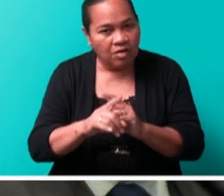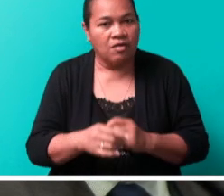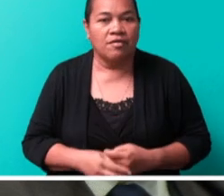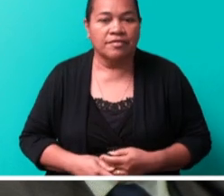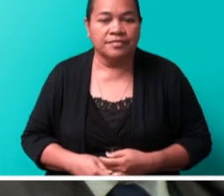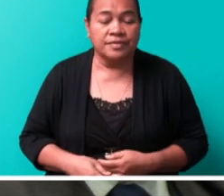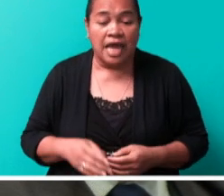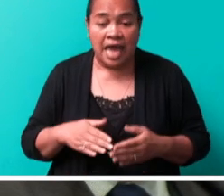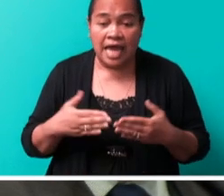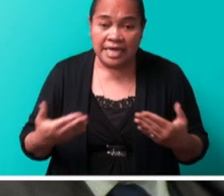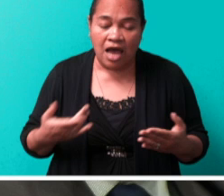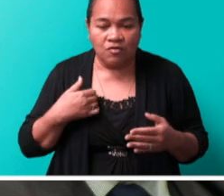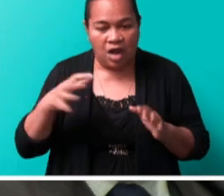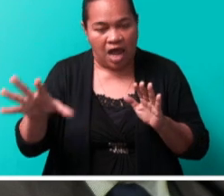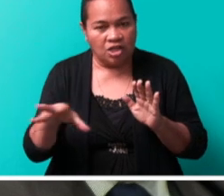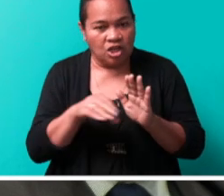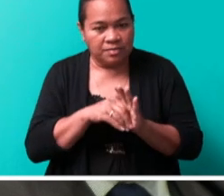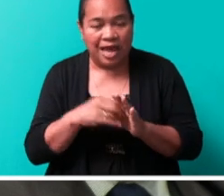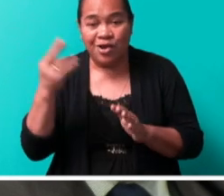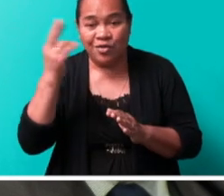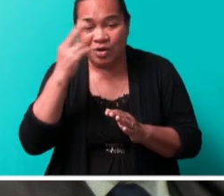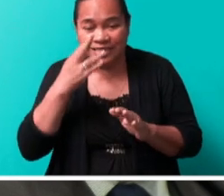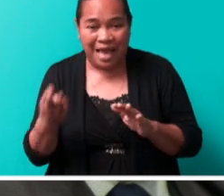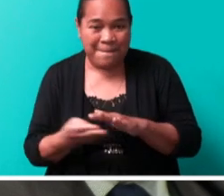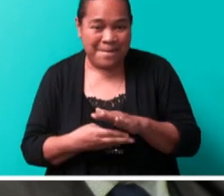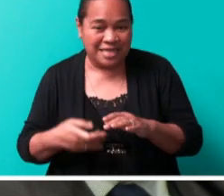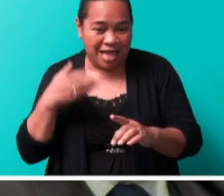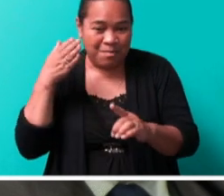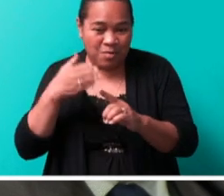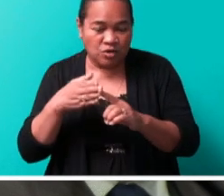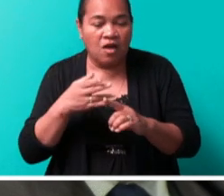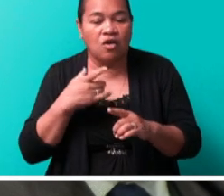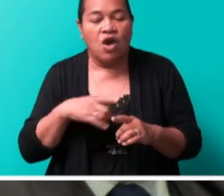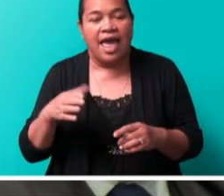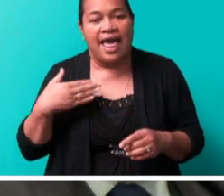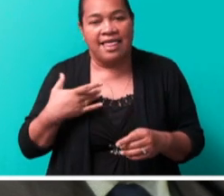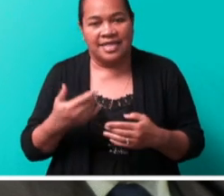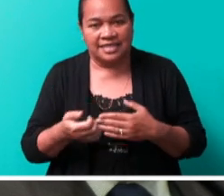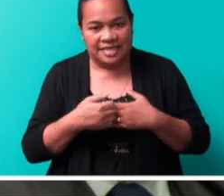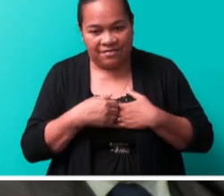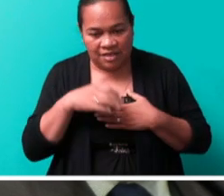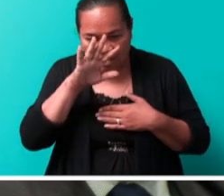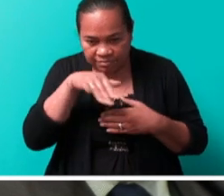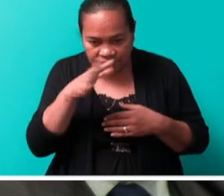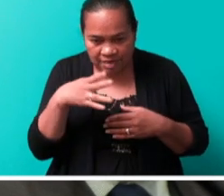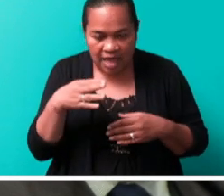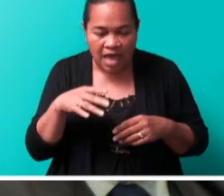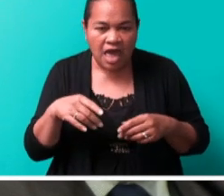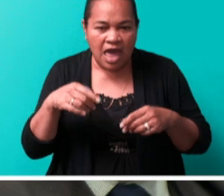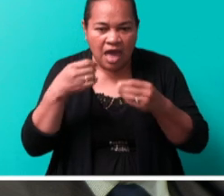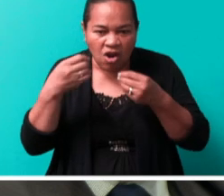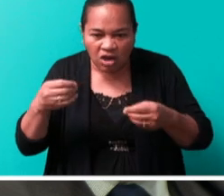we have now adopted a risk-based approach to health and safety inspection and audits and